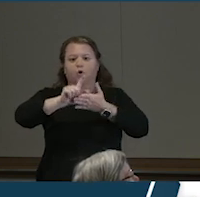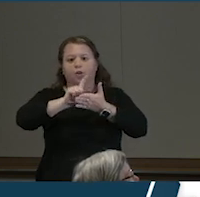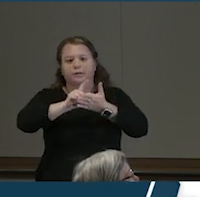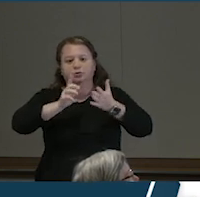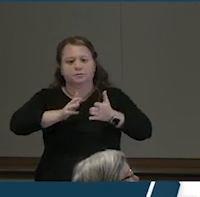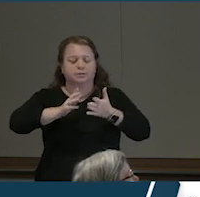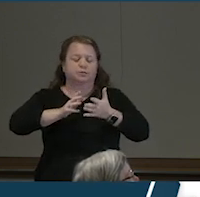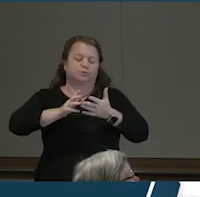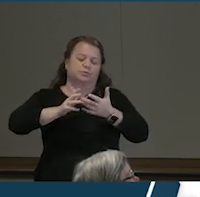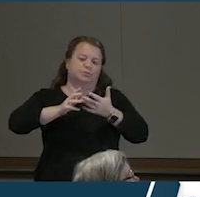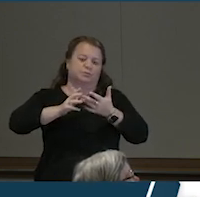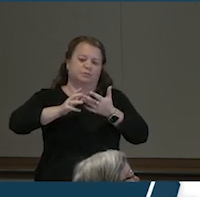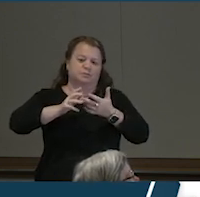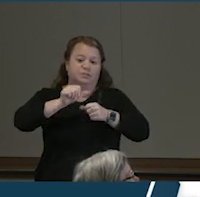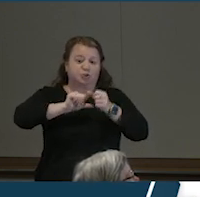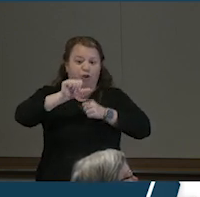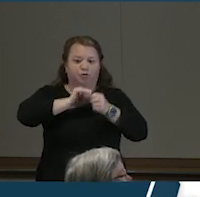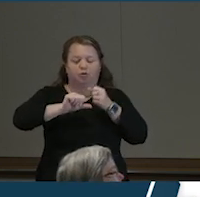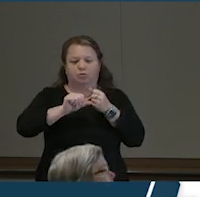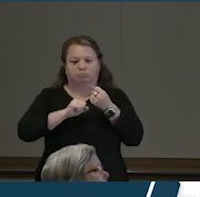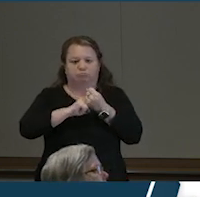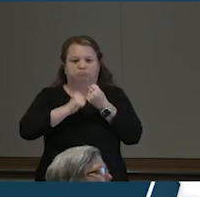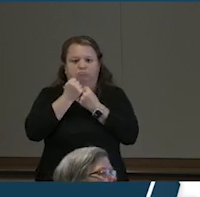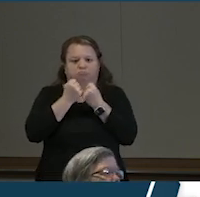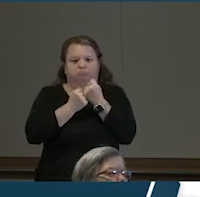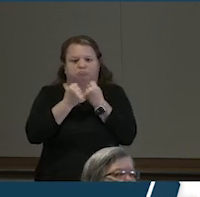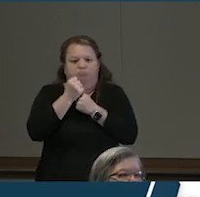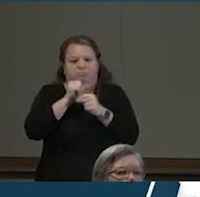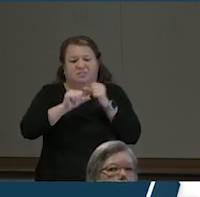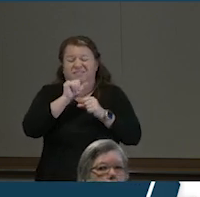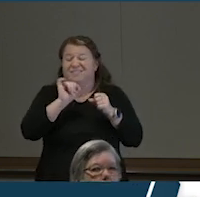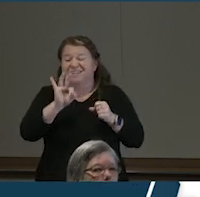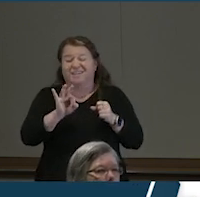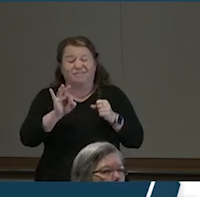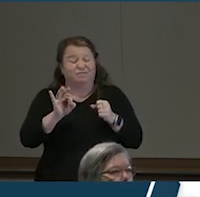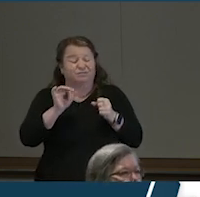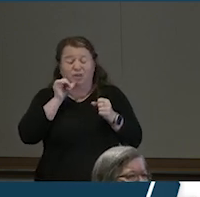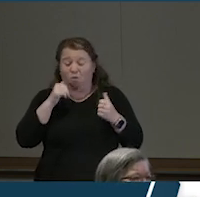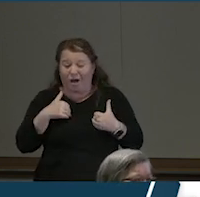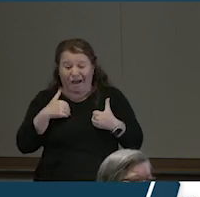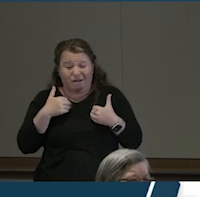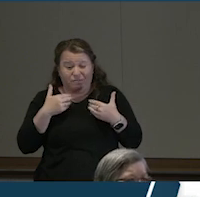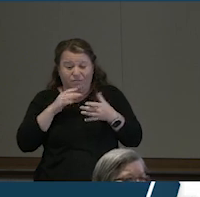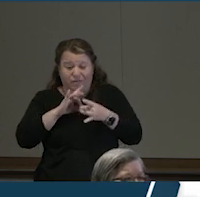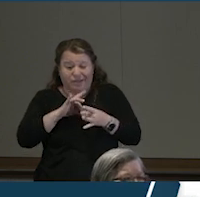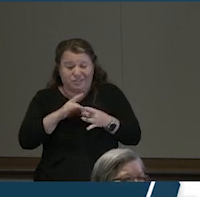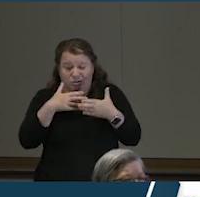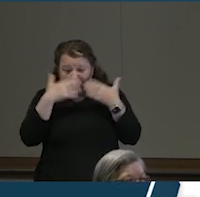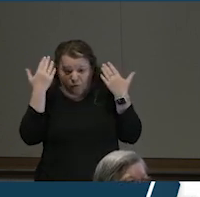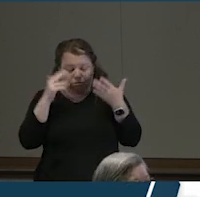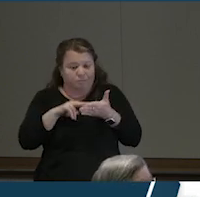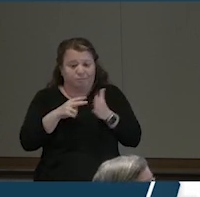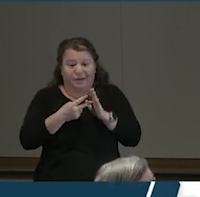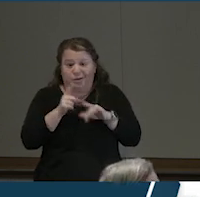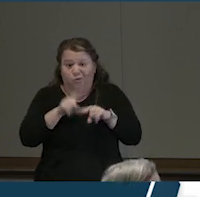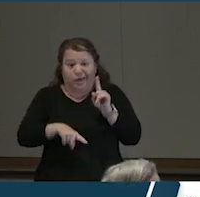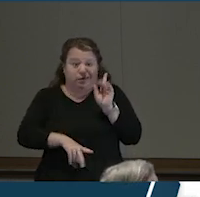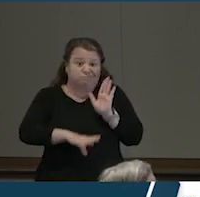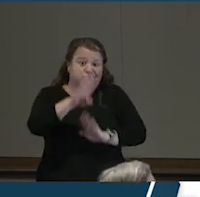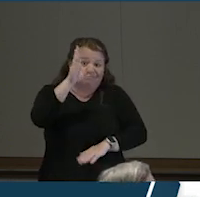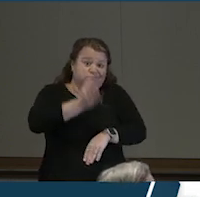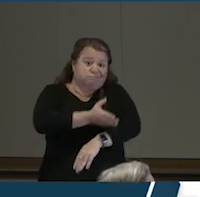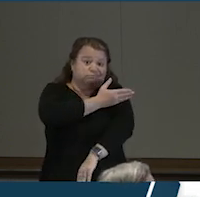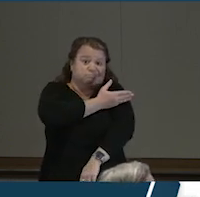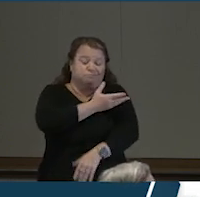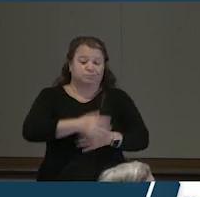local policymakers, it's that. If you don't have relationships, you have nothing. You're not going to be effective in all the other stuff that you